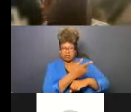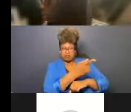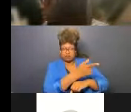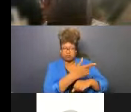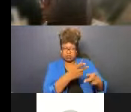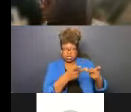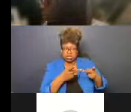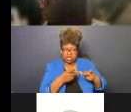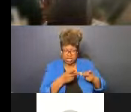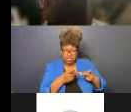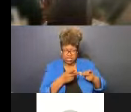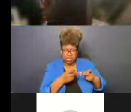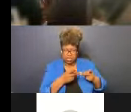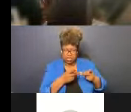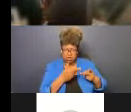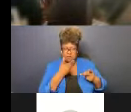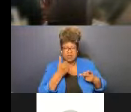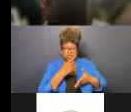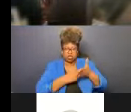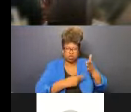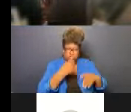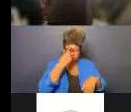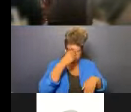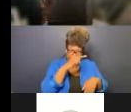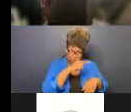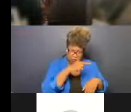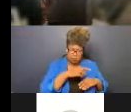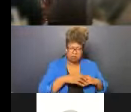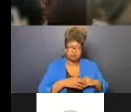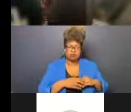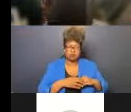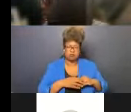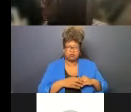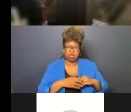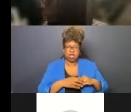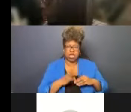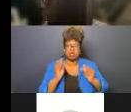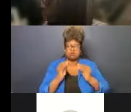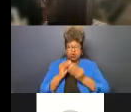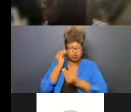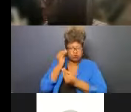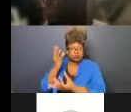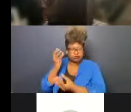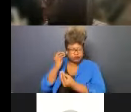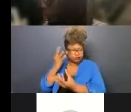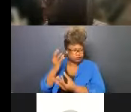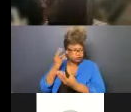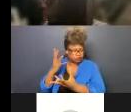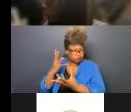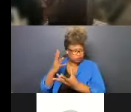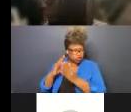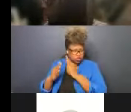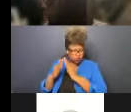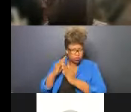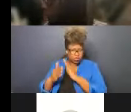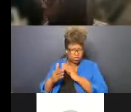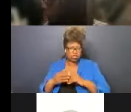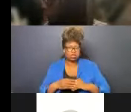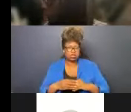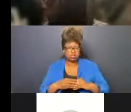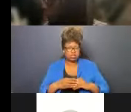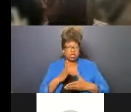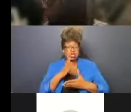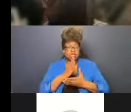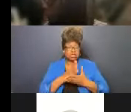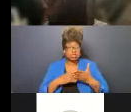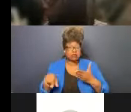effective for them and more informative to the public and to the municipality. So there were some of these mechanisms that were being